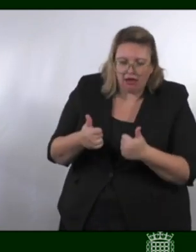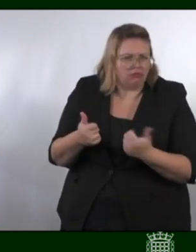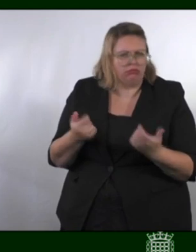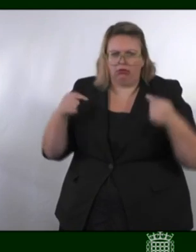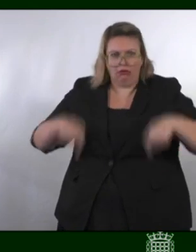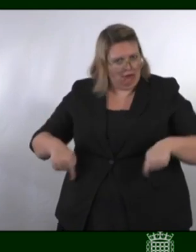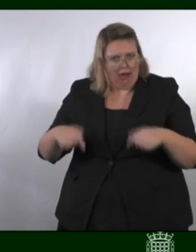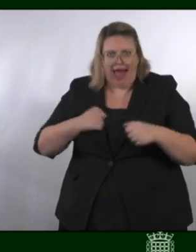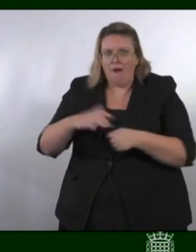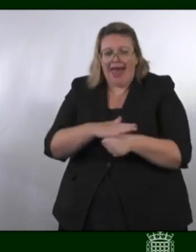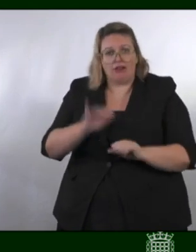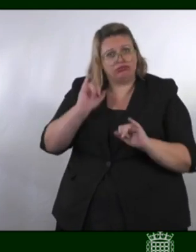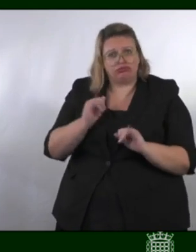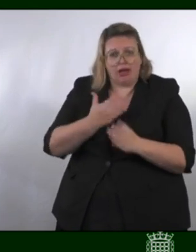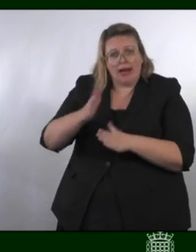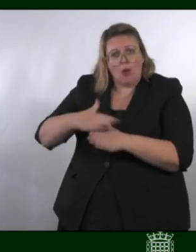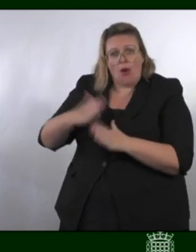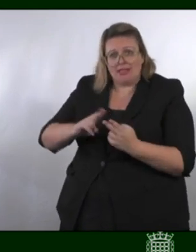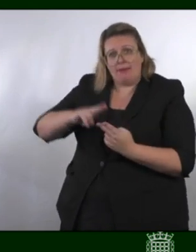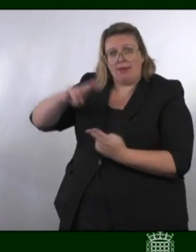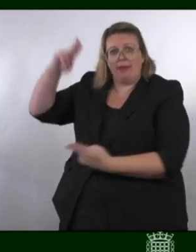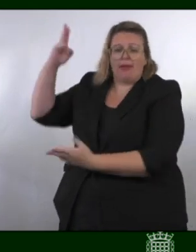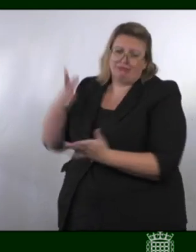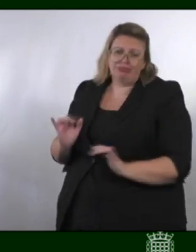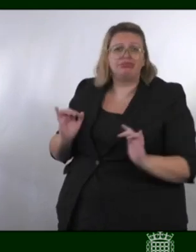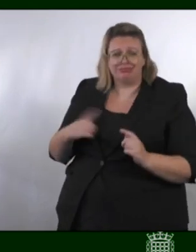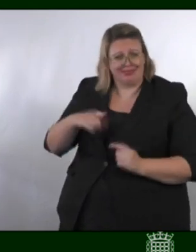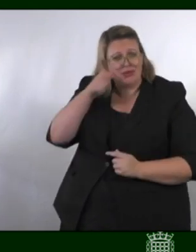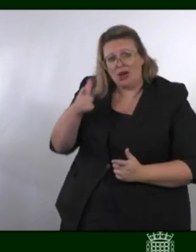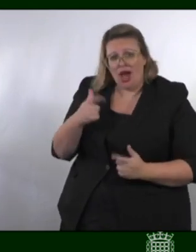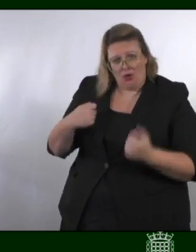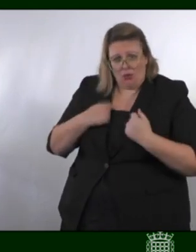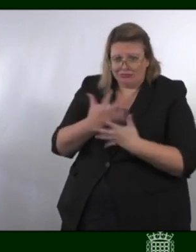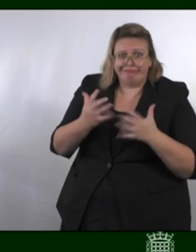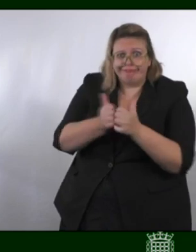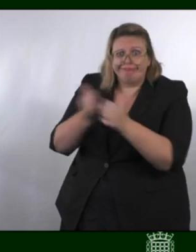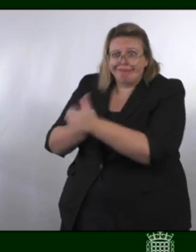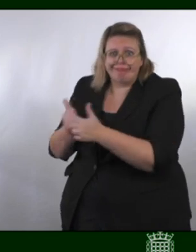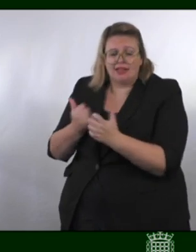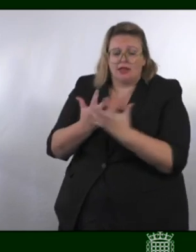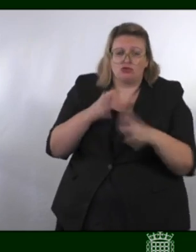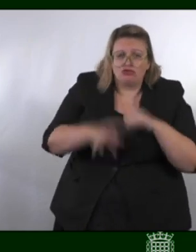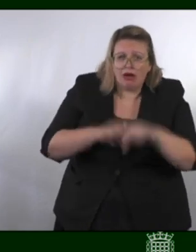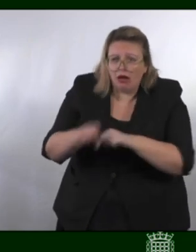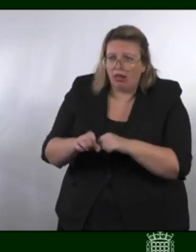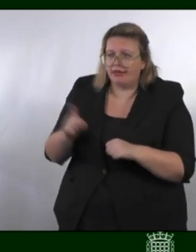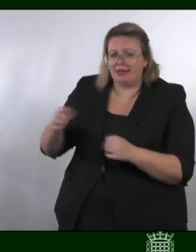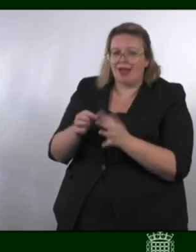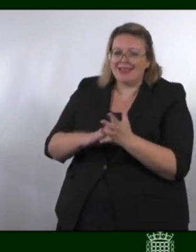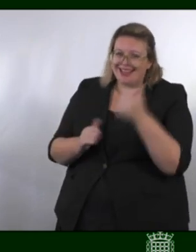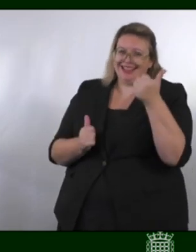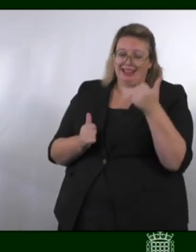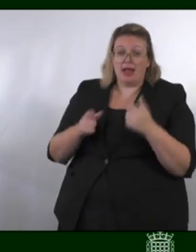to jobs and businesses. He knows entire industries are at stake. So is it his inaction, indifference